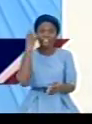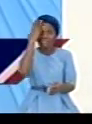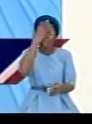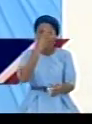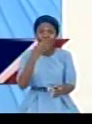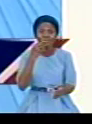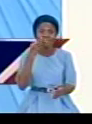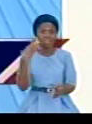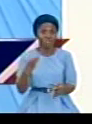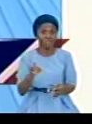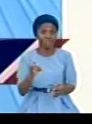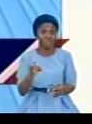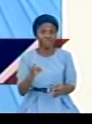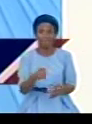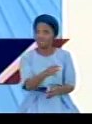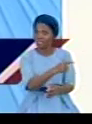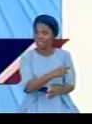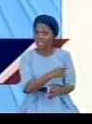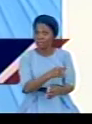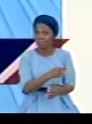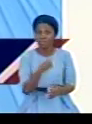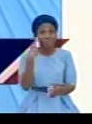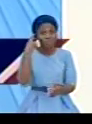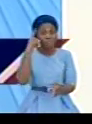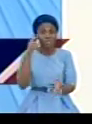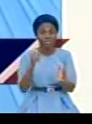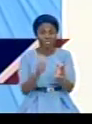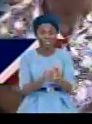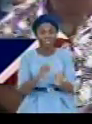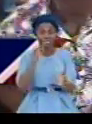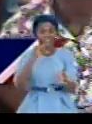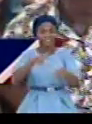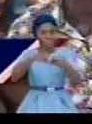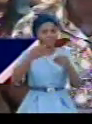them. For that is delivered unto me,